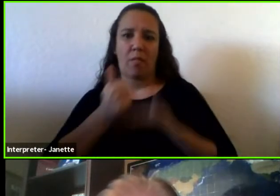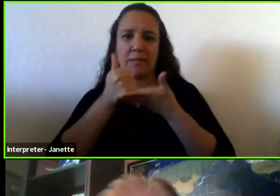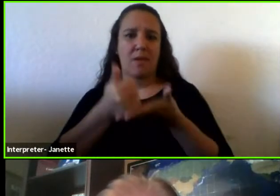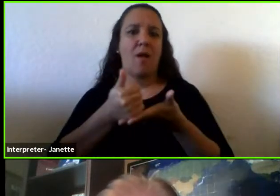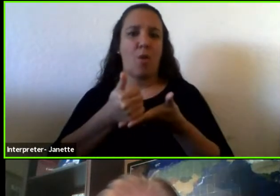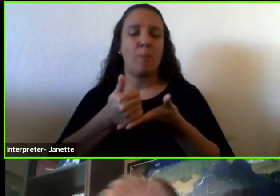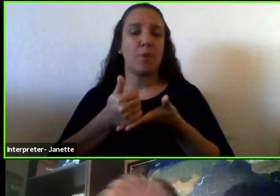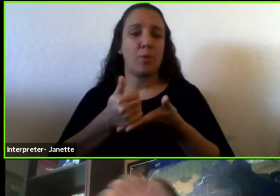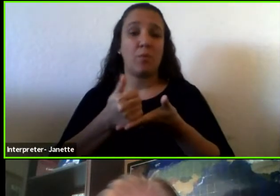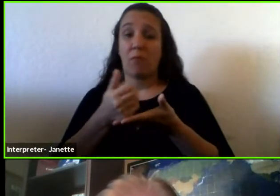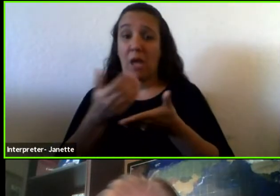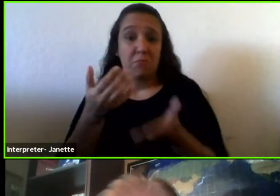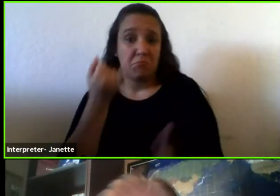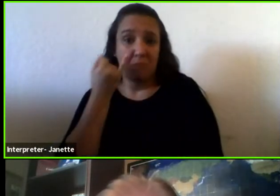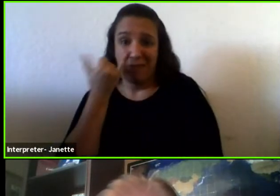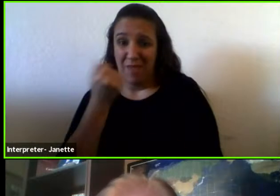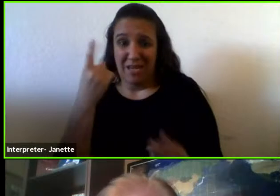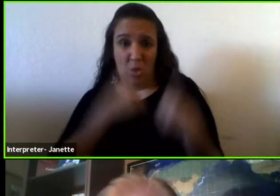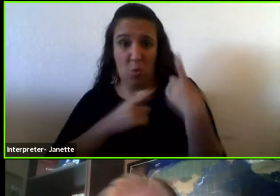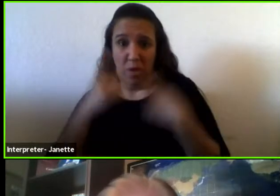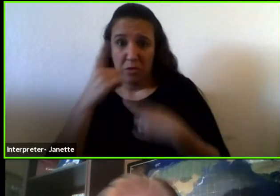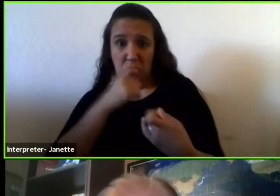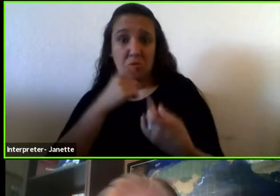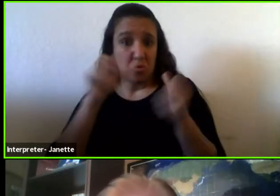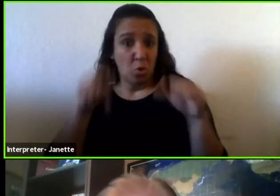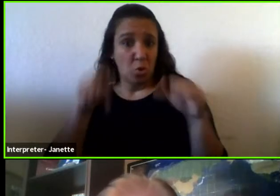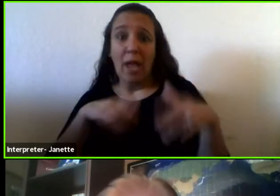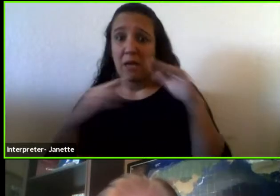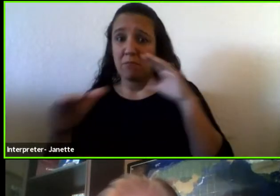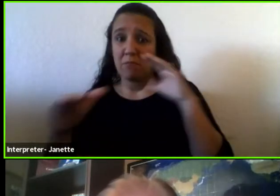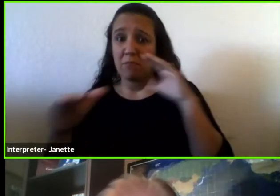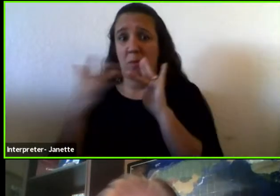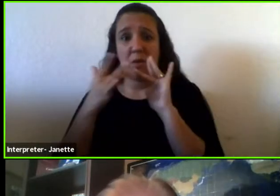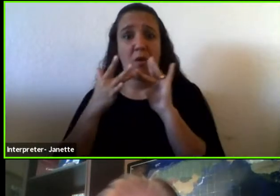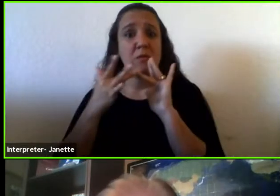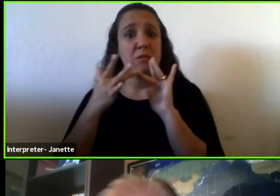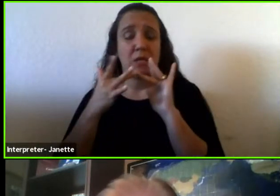have any questions, feel free to reach out to me. More than happy to